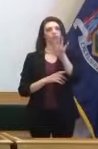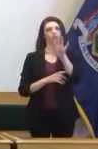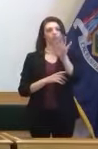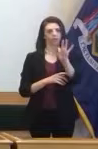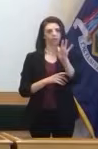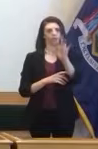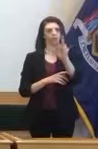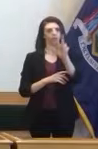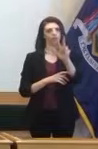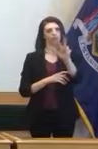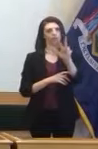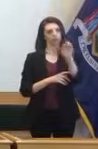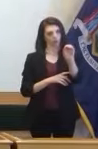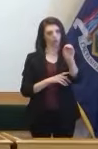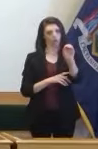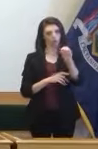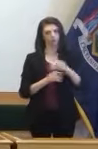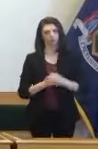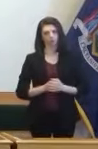315-349-3330.